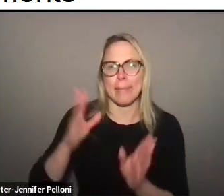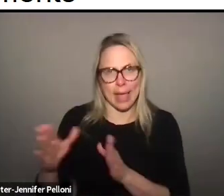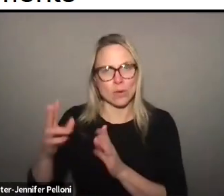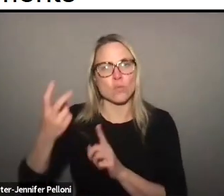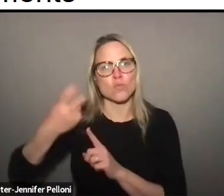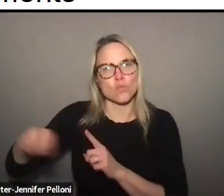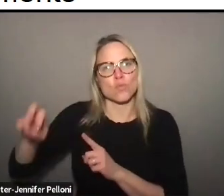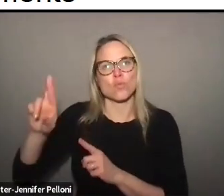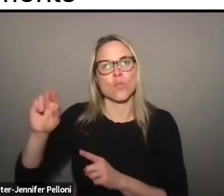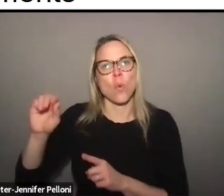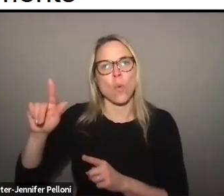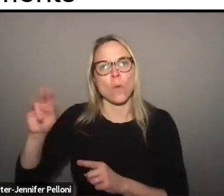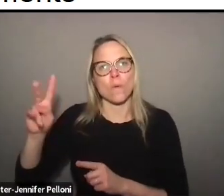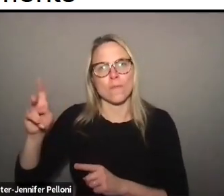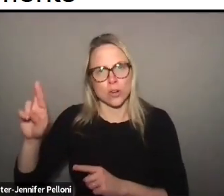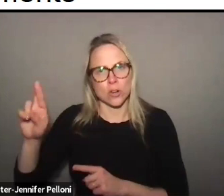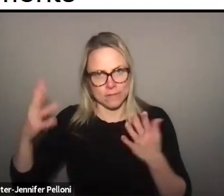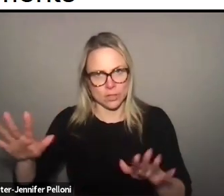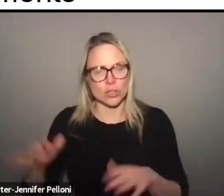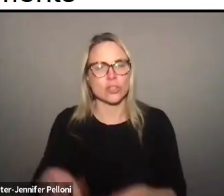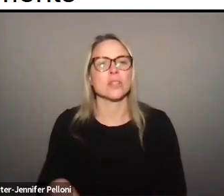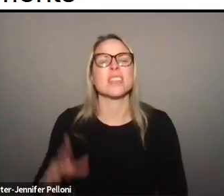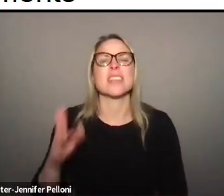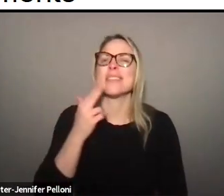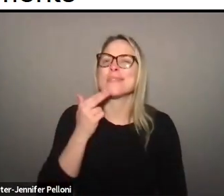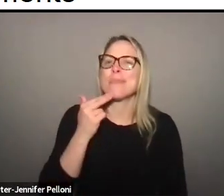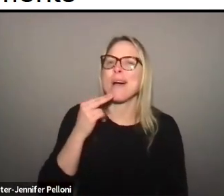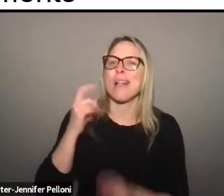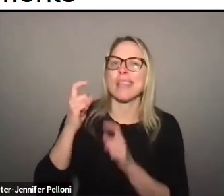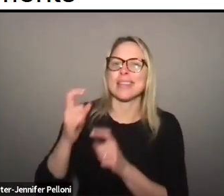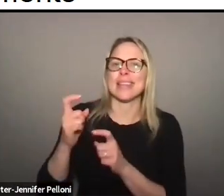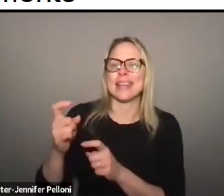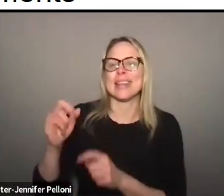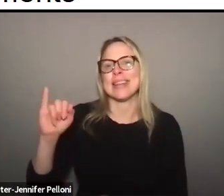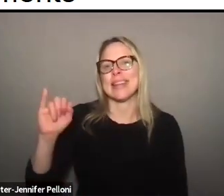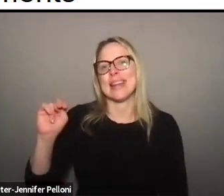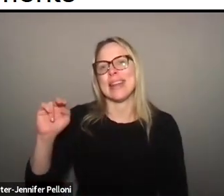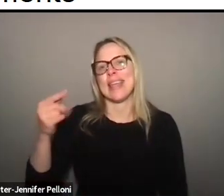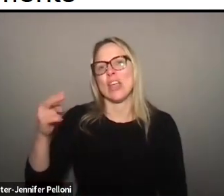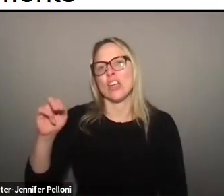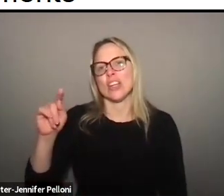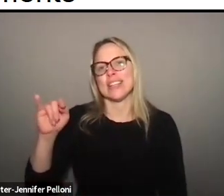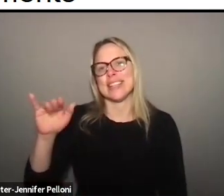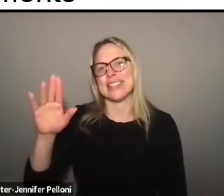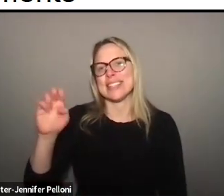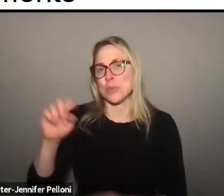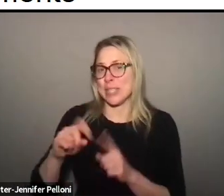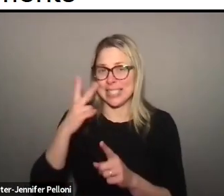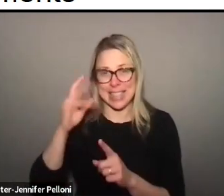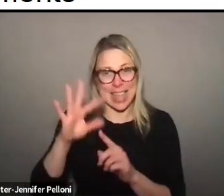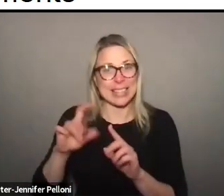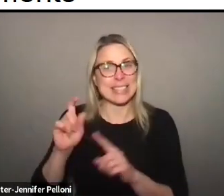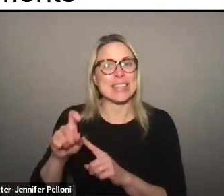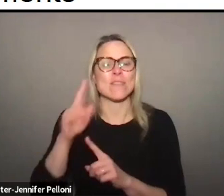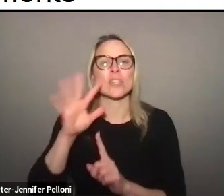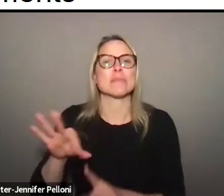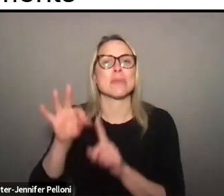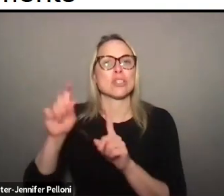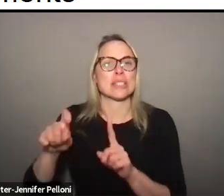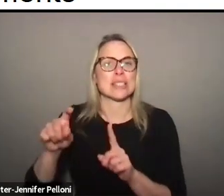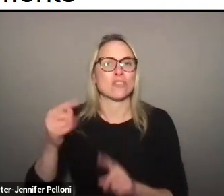savings plans, small inheritances. Again, this is where we see that need for a special needs